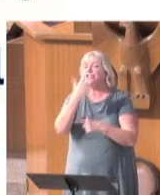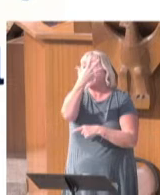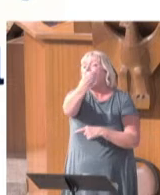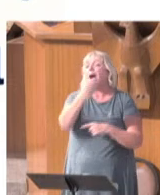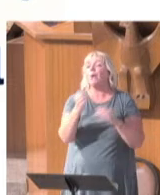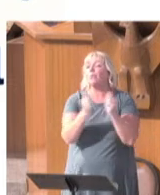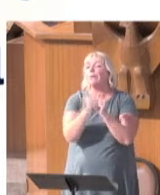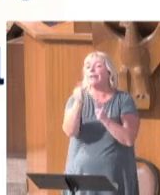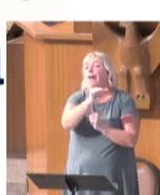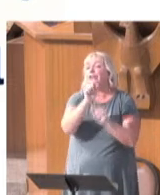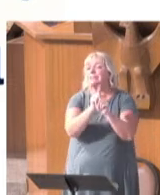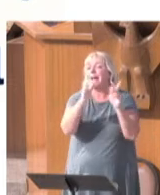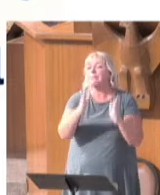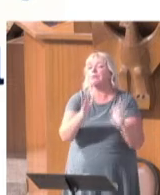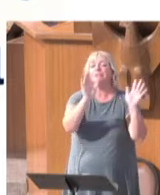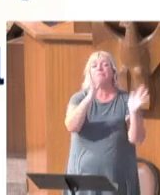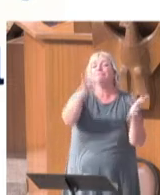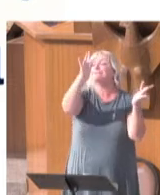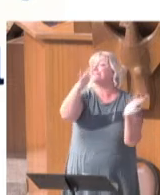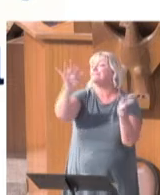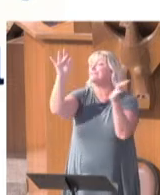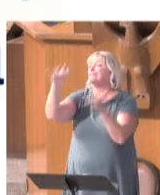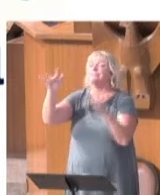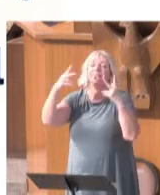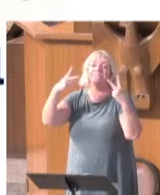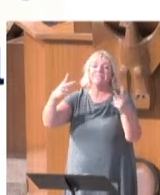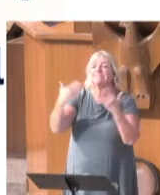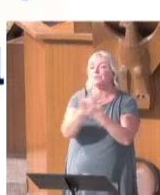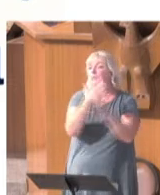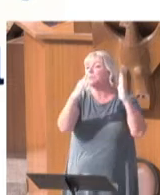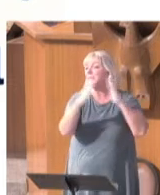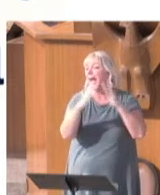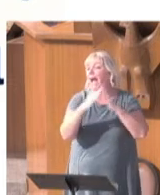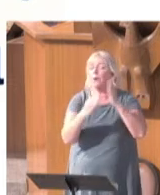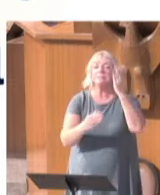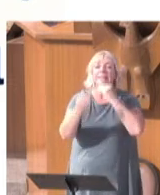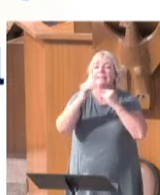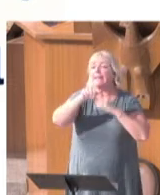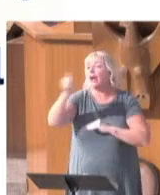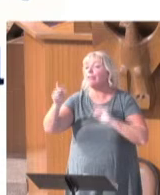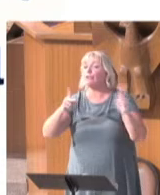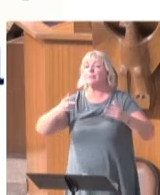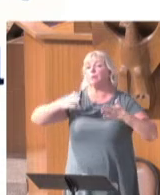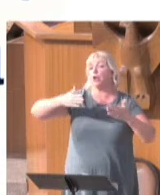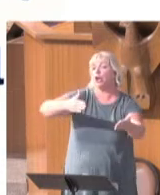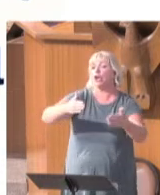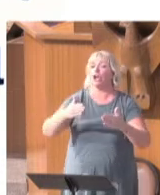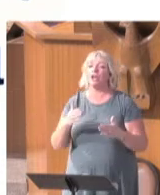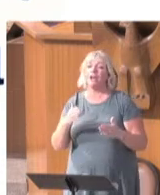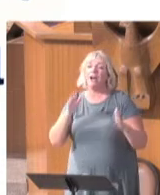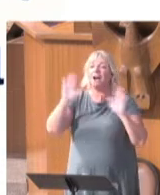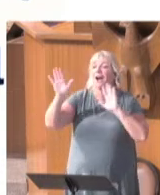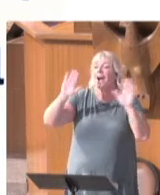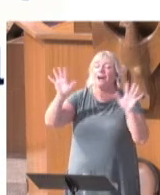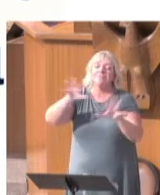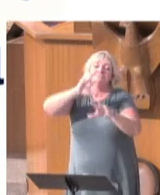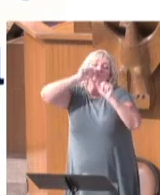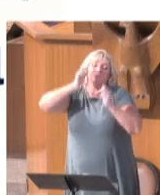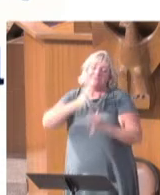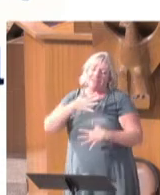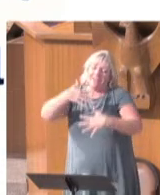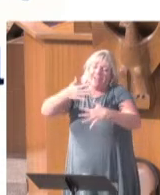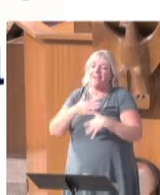gallivanting with the other disciples, visiting interesting new towns, eating someone else's cooking, breathing the fresh air of the Sea